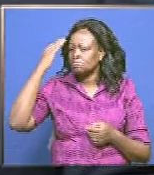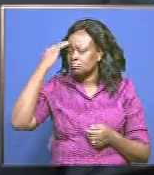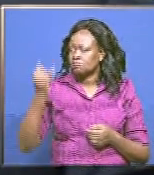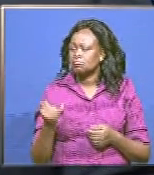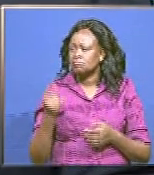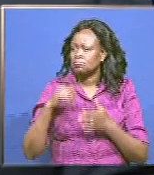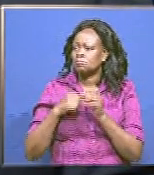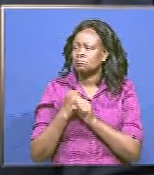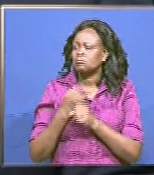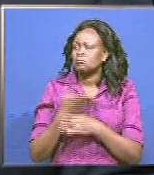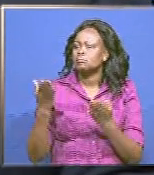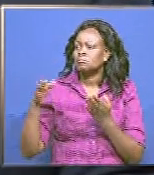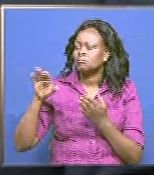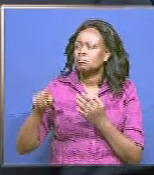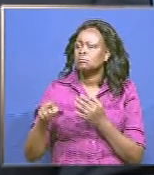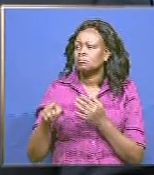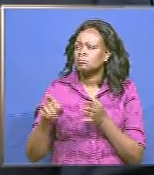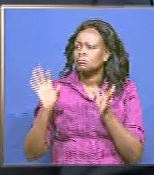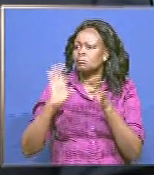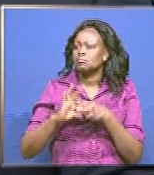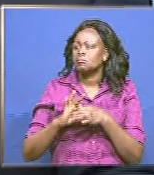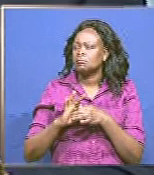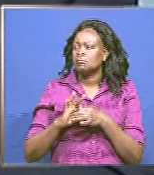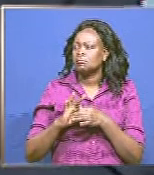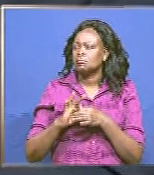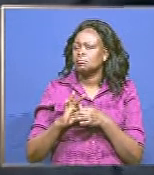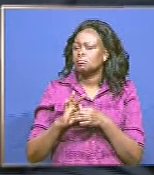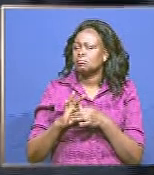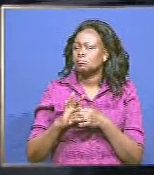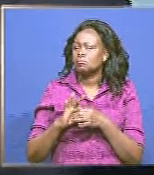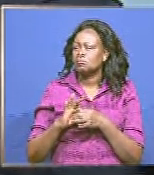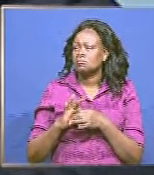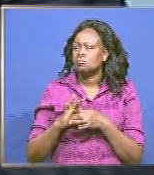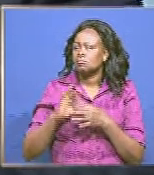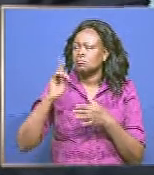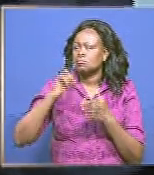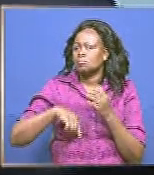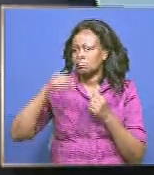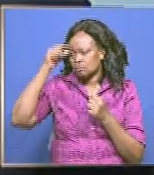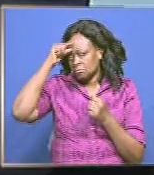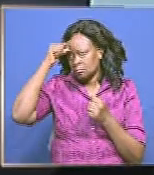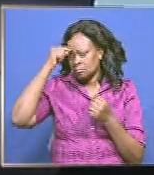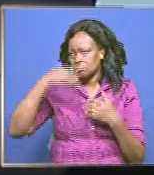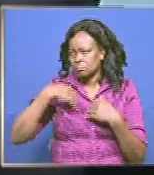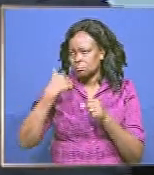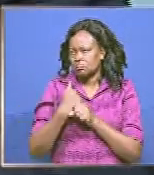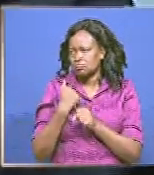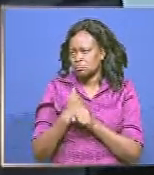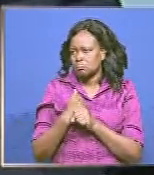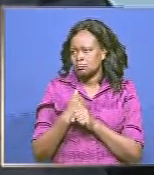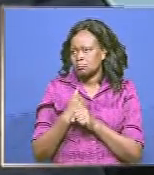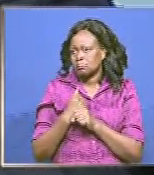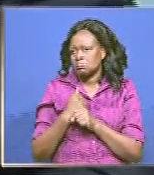in any ward is joint, is what the government has done. Okay.